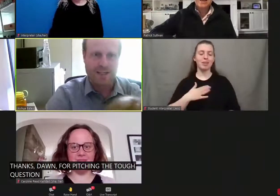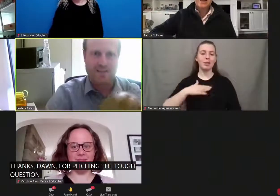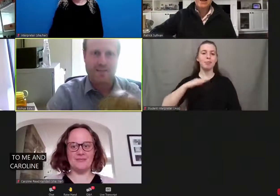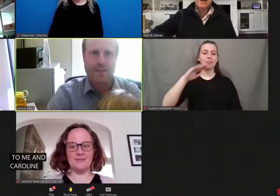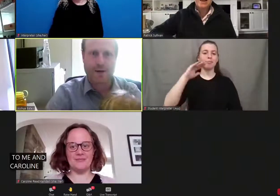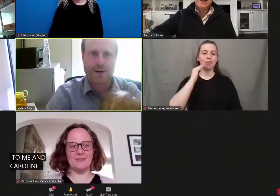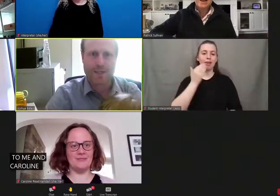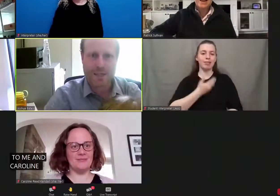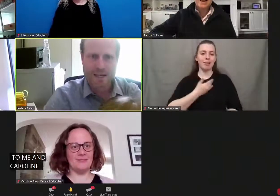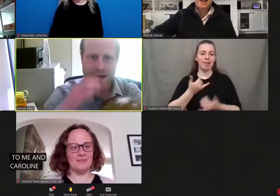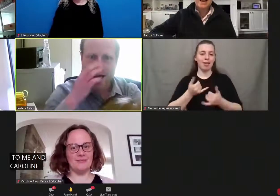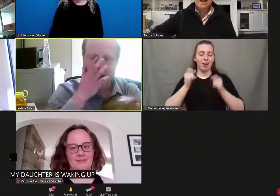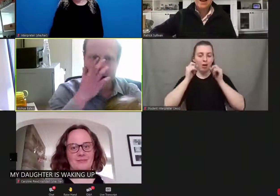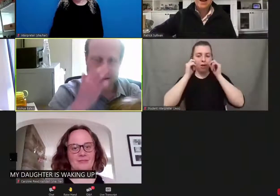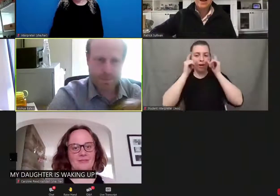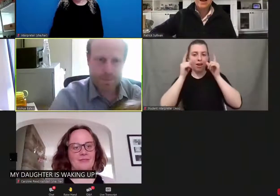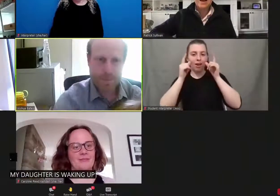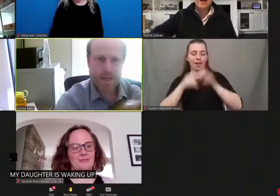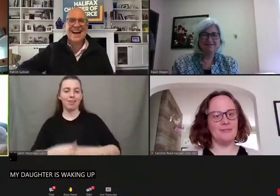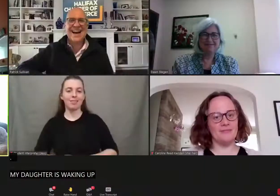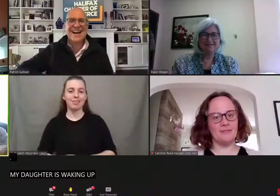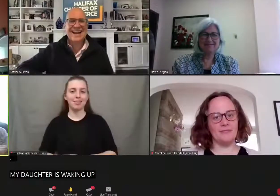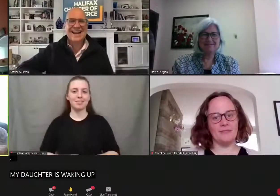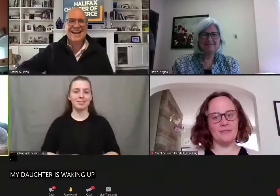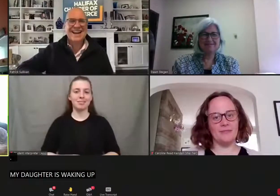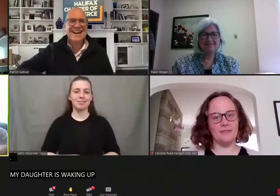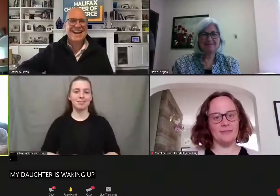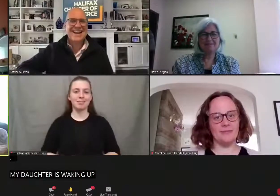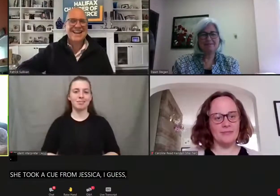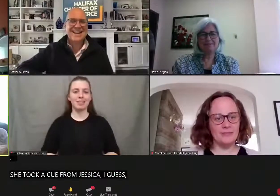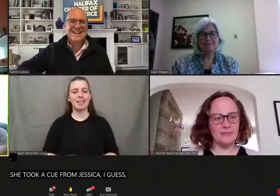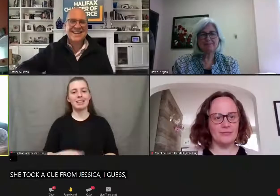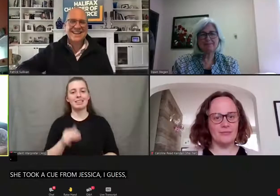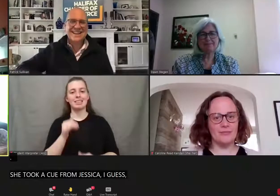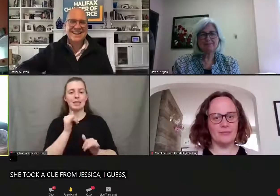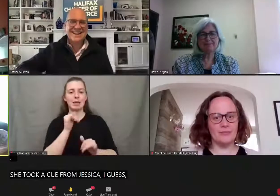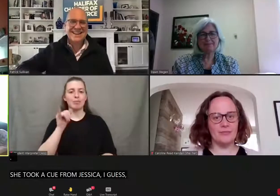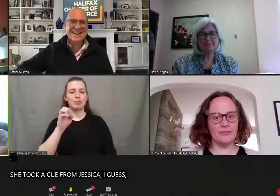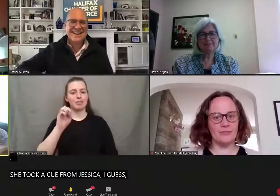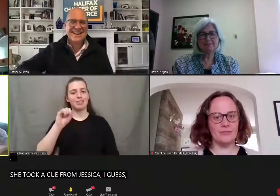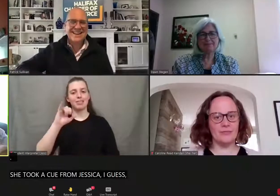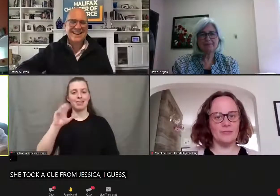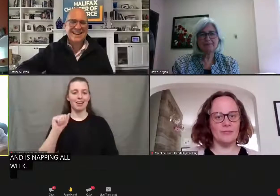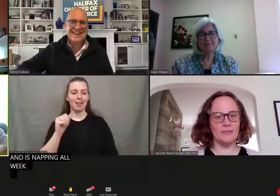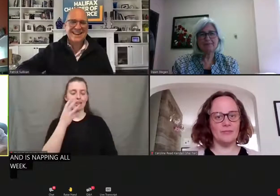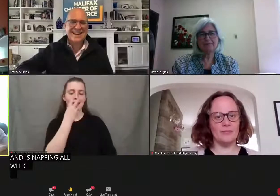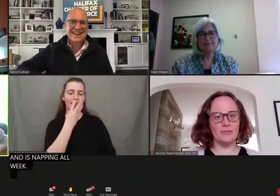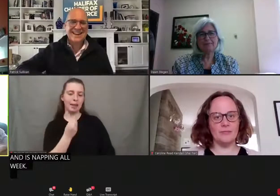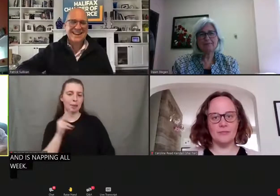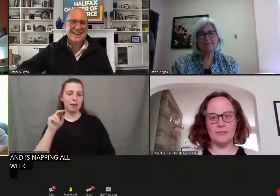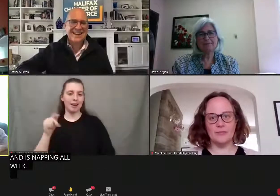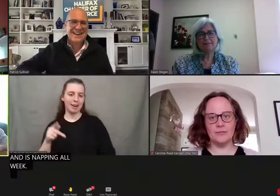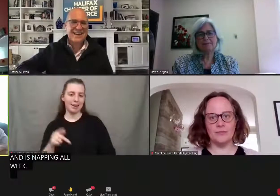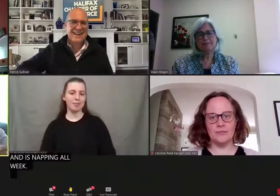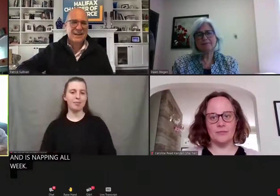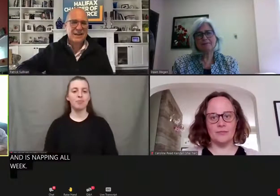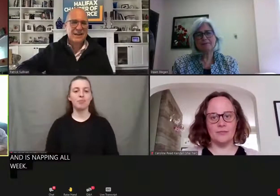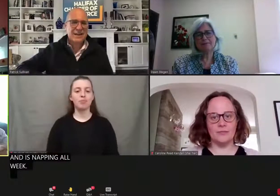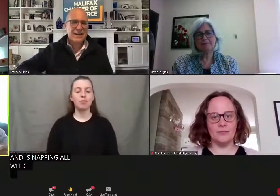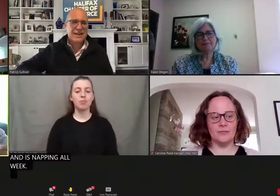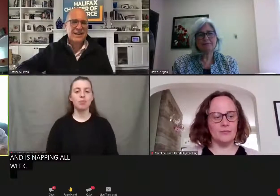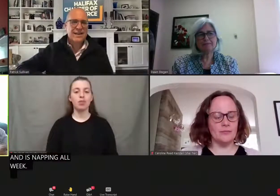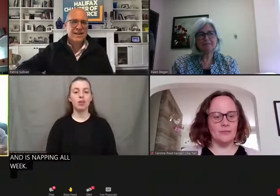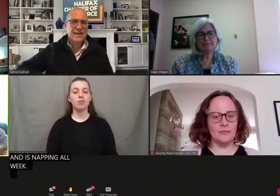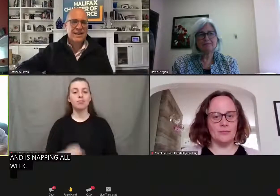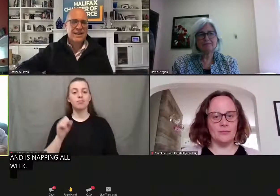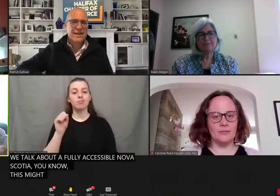Jessica, and I guess is napping all week. Yeah, so we talk about a fully accessible Nova Scotia. You know, this might be disappointing to some